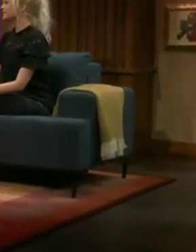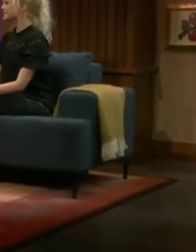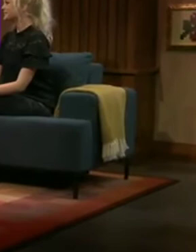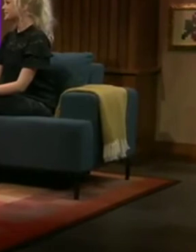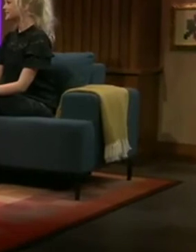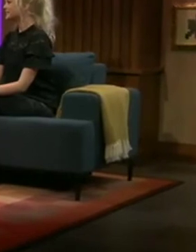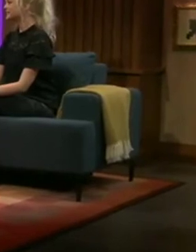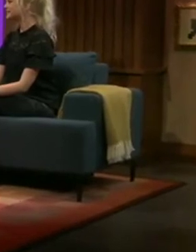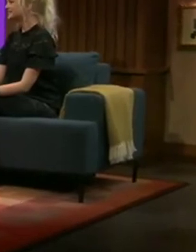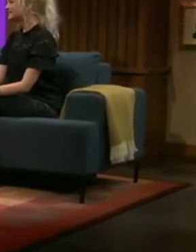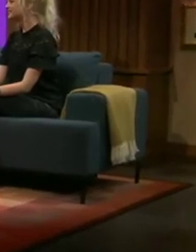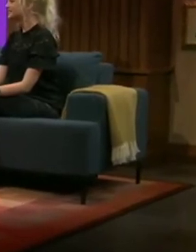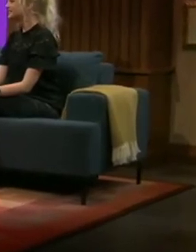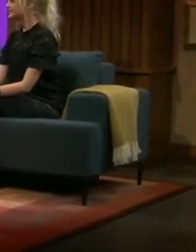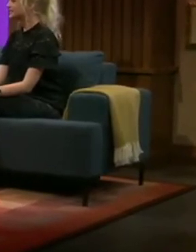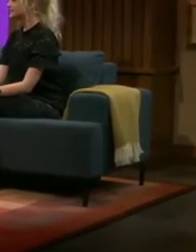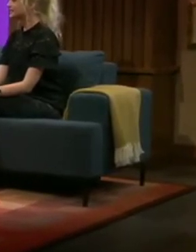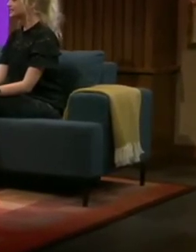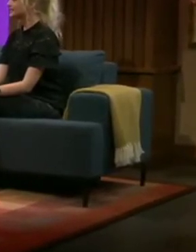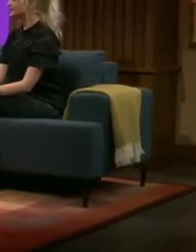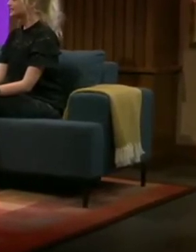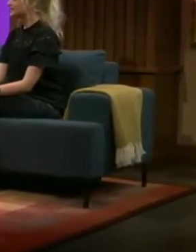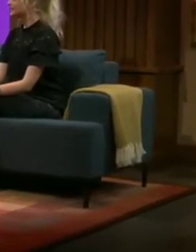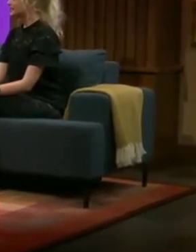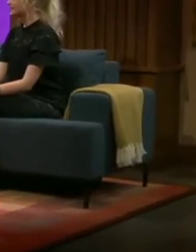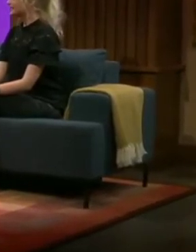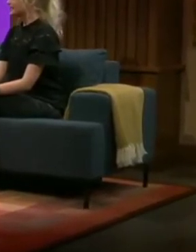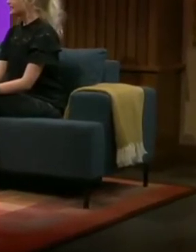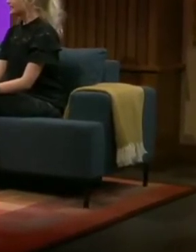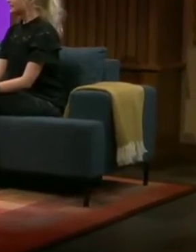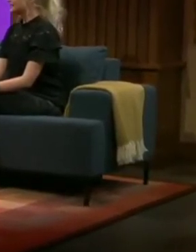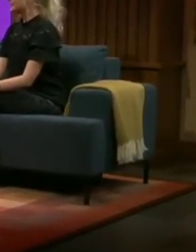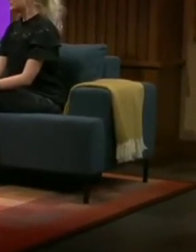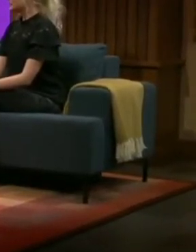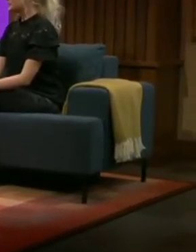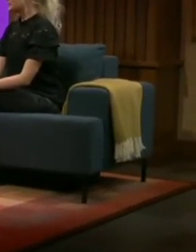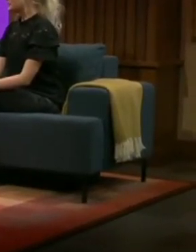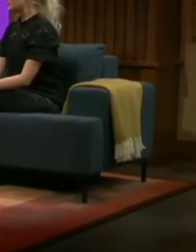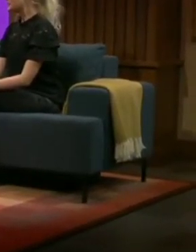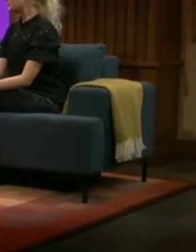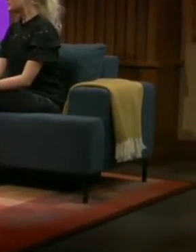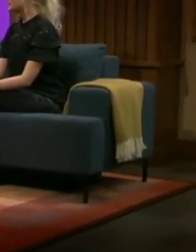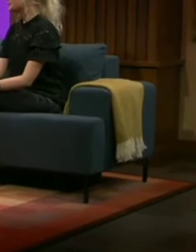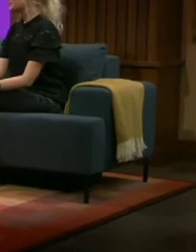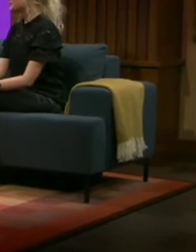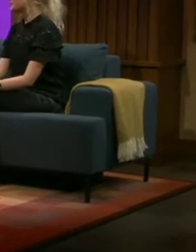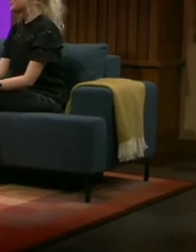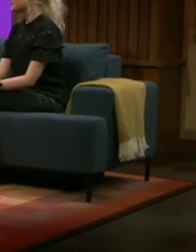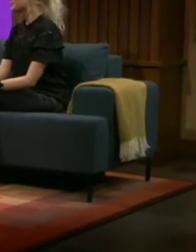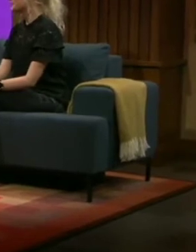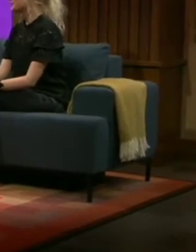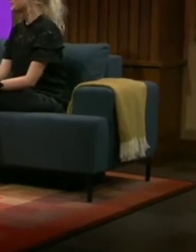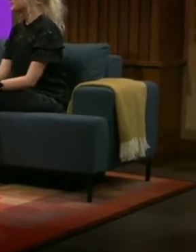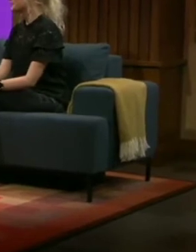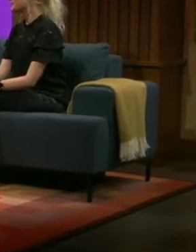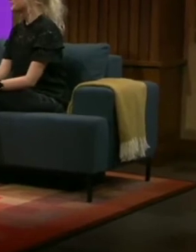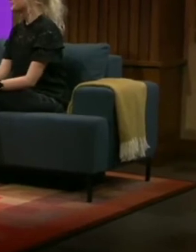Before we get to our bomb vote, I think there's one more question people are really gonna want to know. When are we gonna